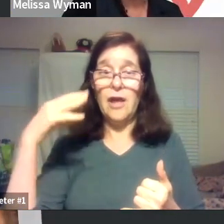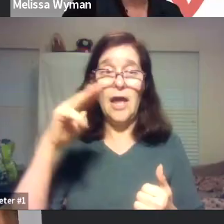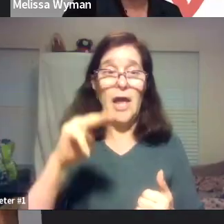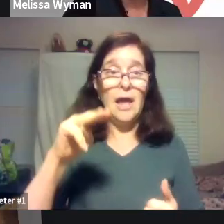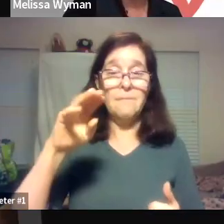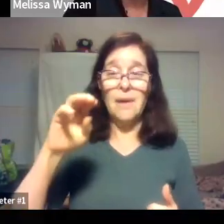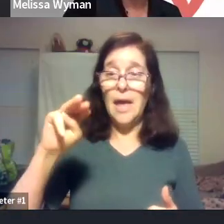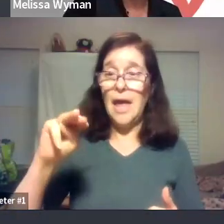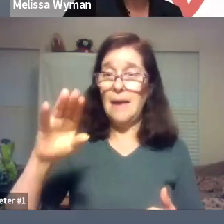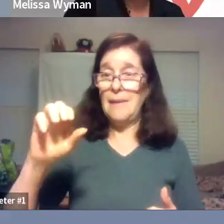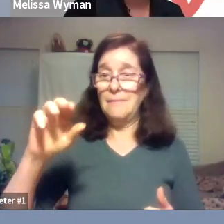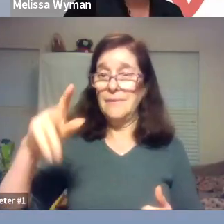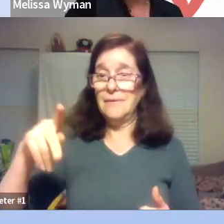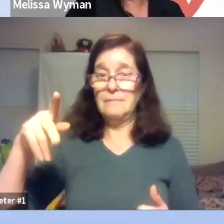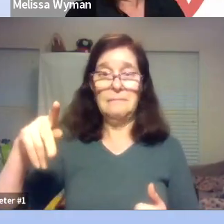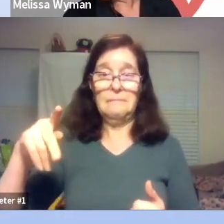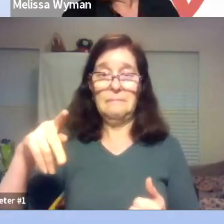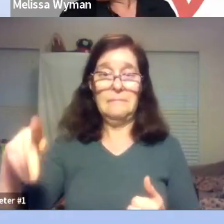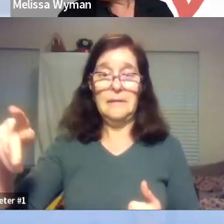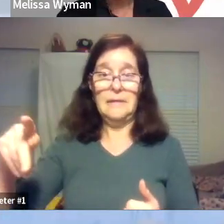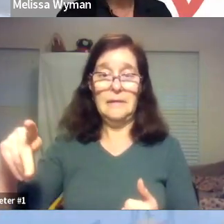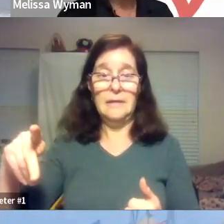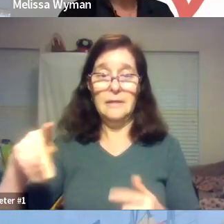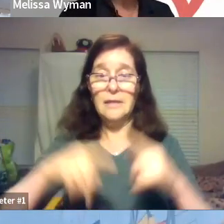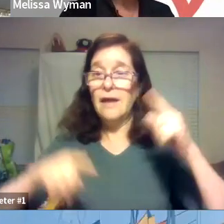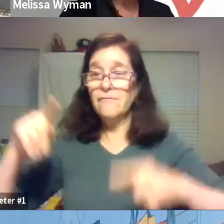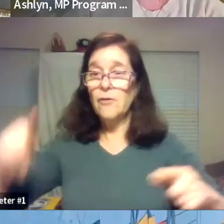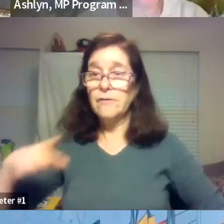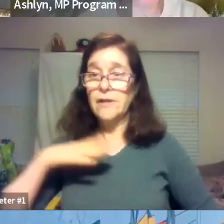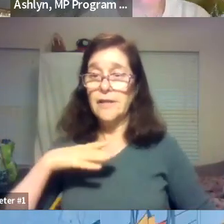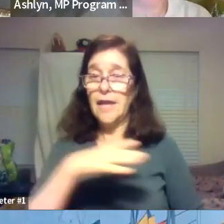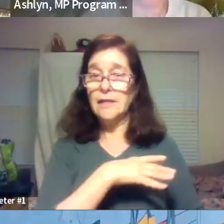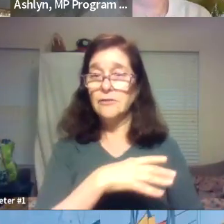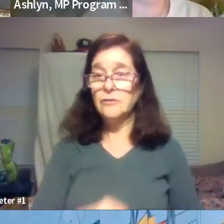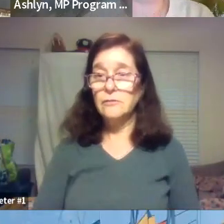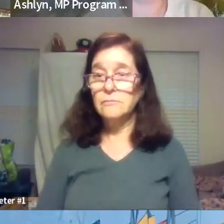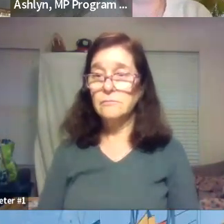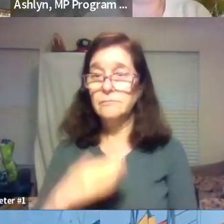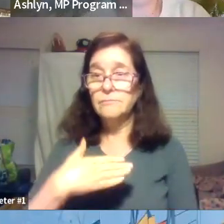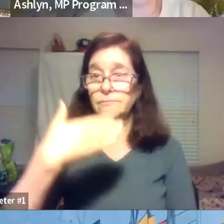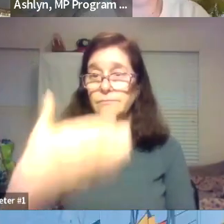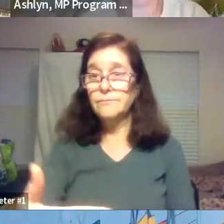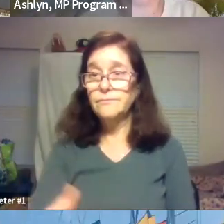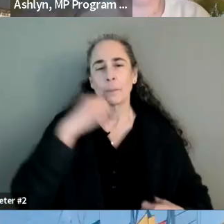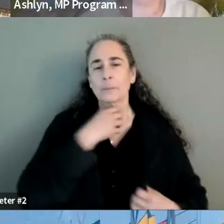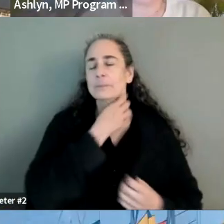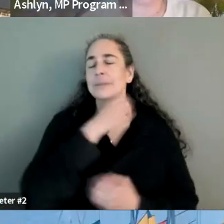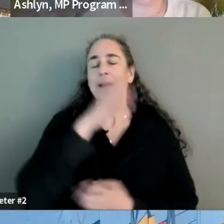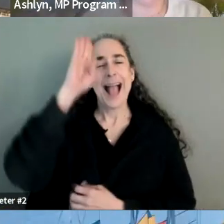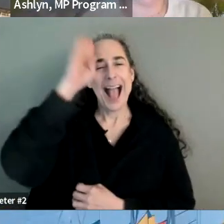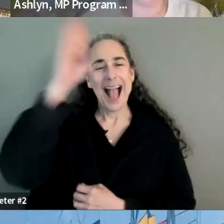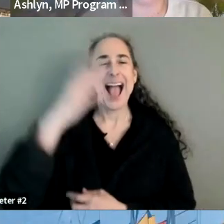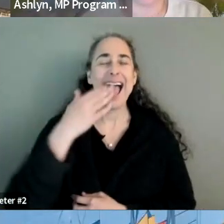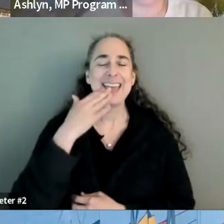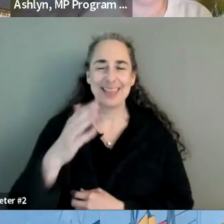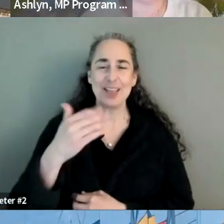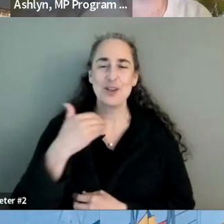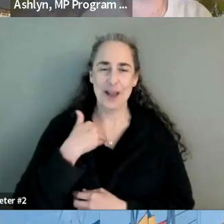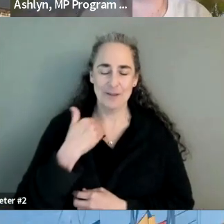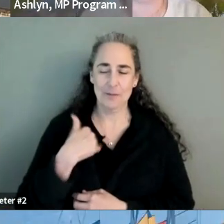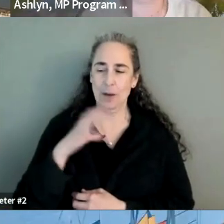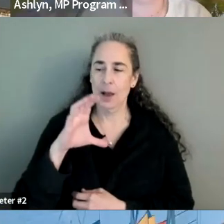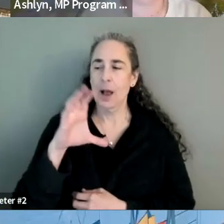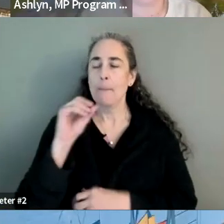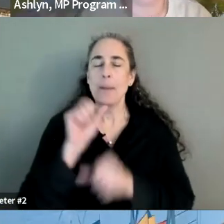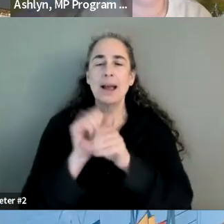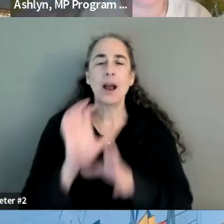MNCPPC Diversity Council. Ashlyn? Hi, thank you for having me. My colleague Amanda is going to help